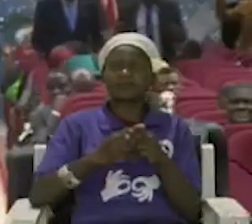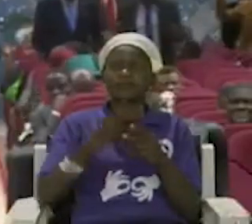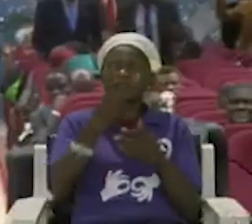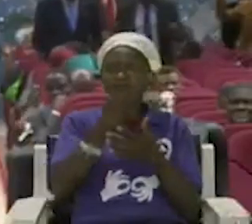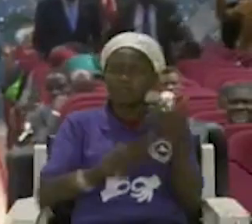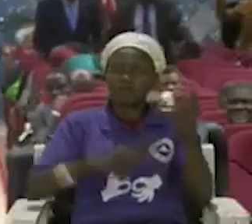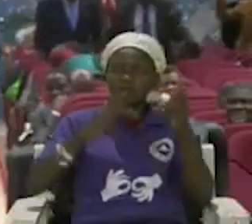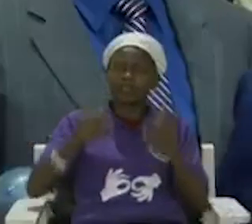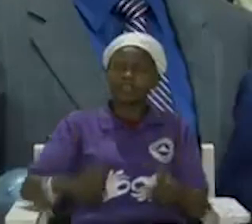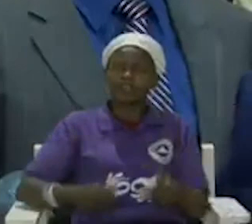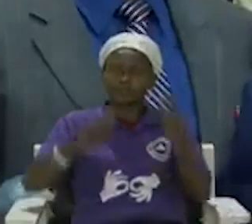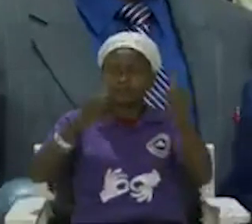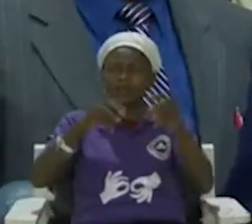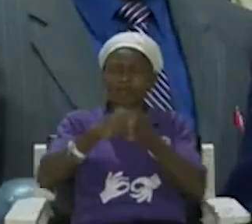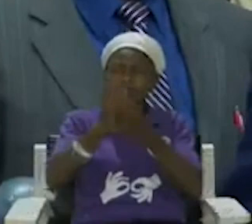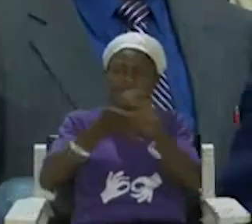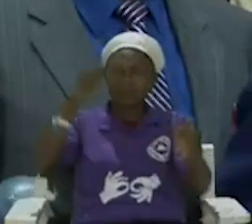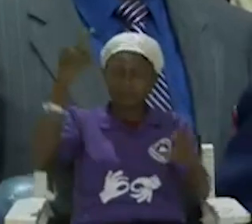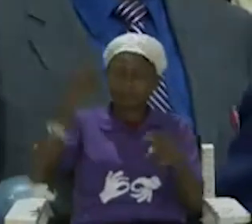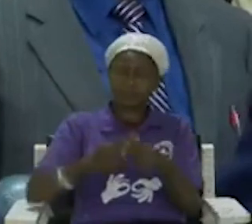double promotions,